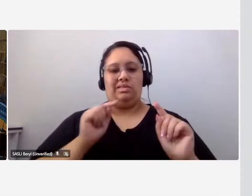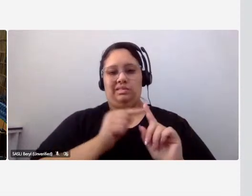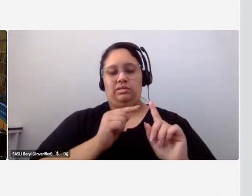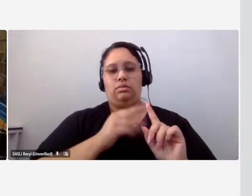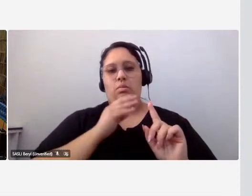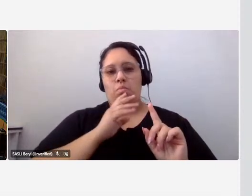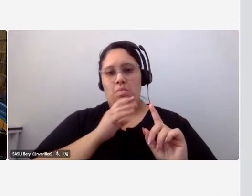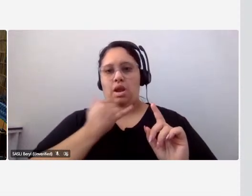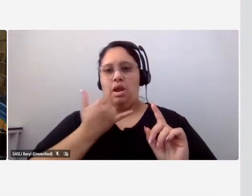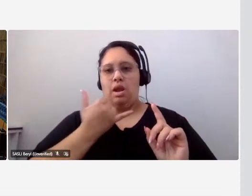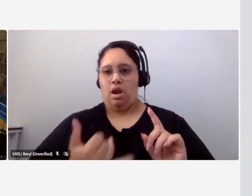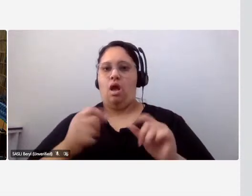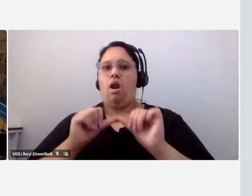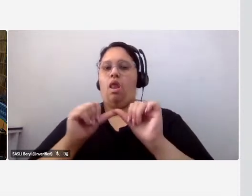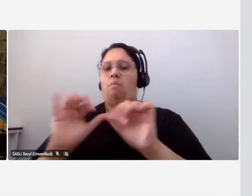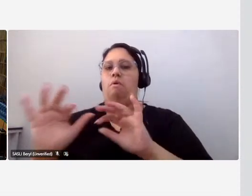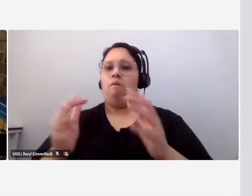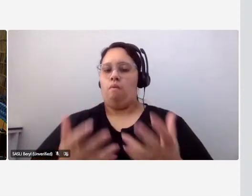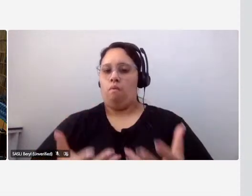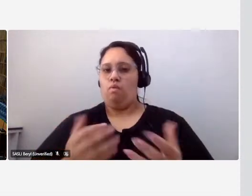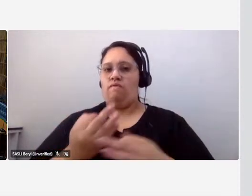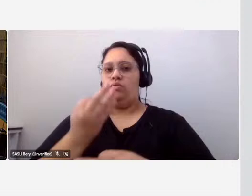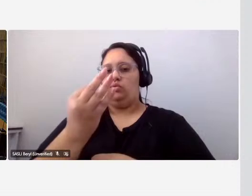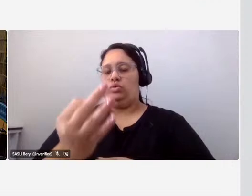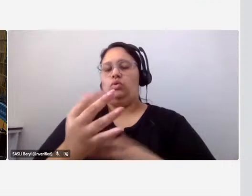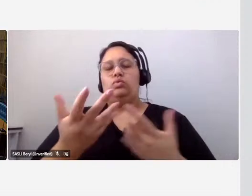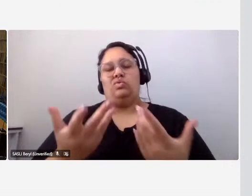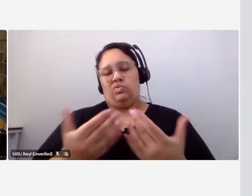how is that going to be sustained in the future and so on.